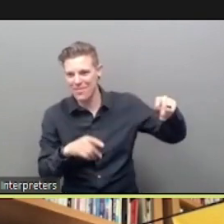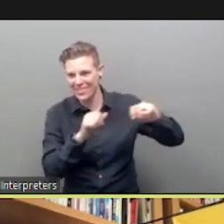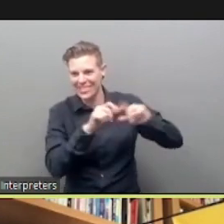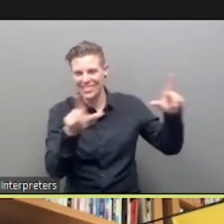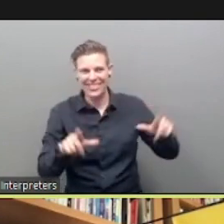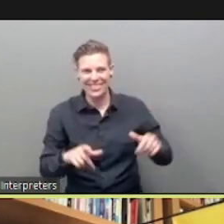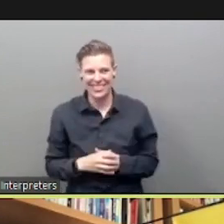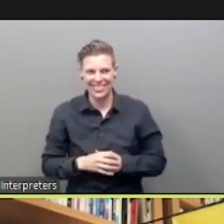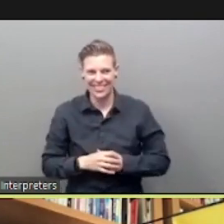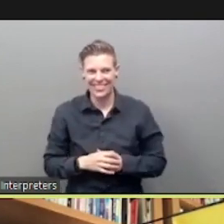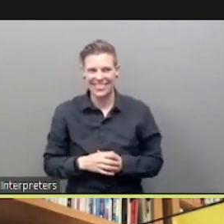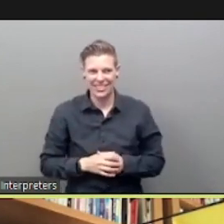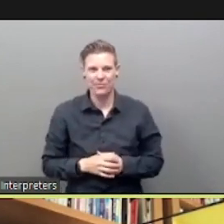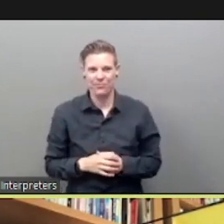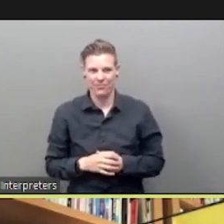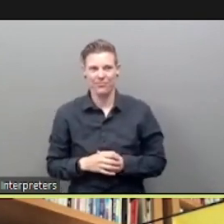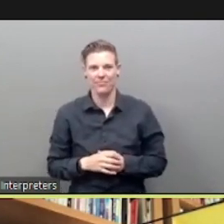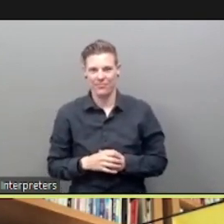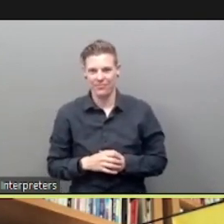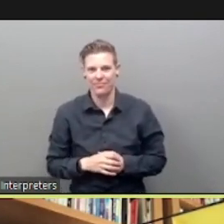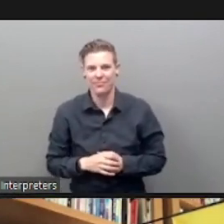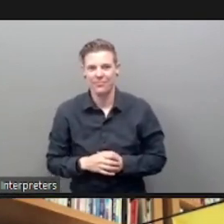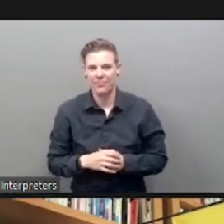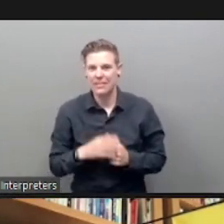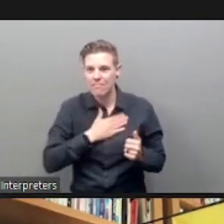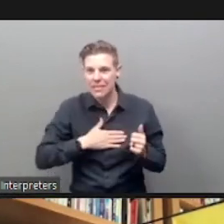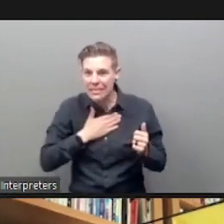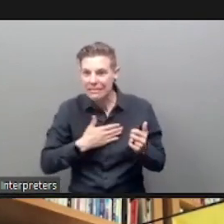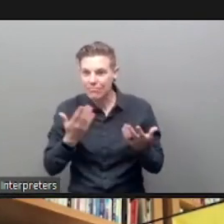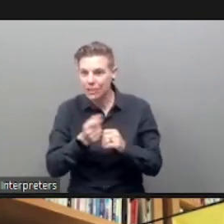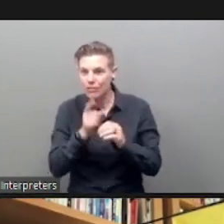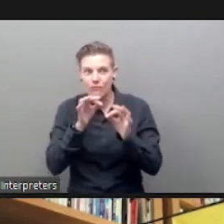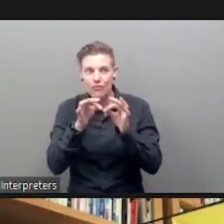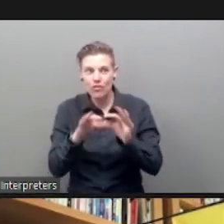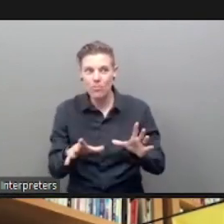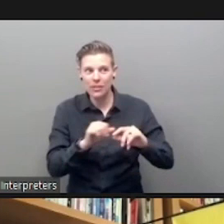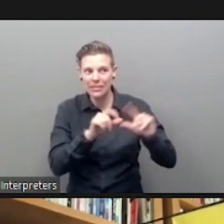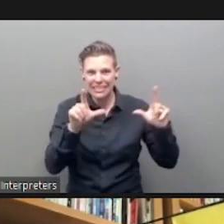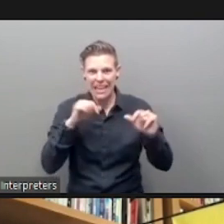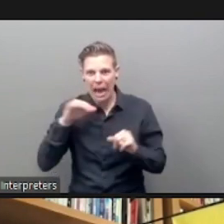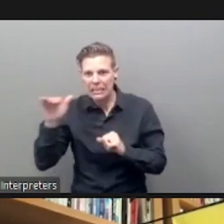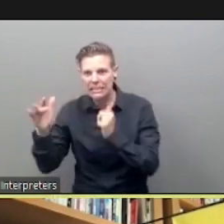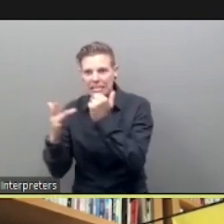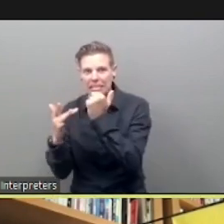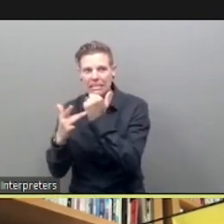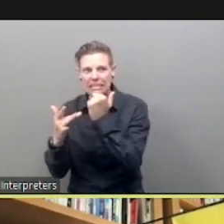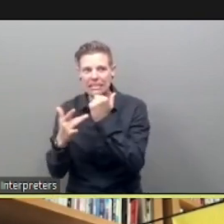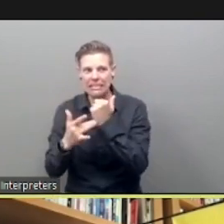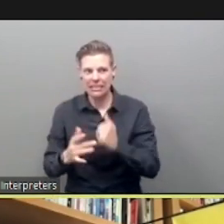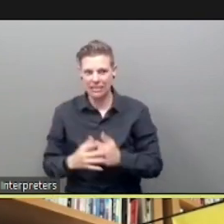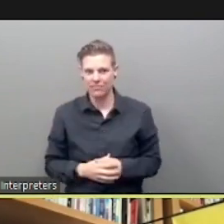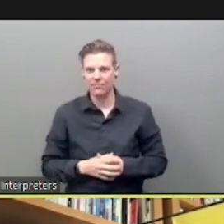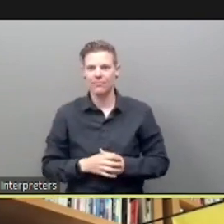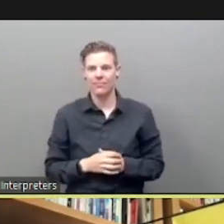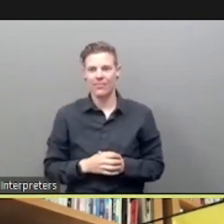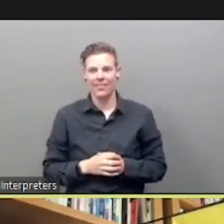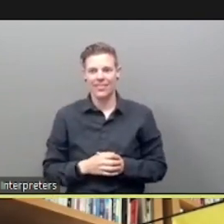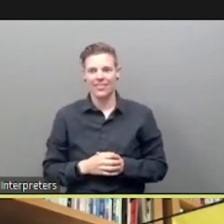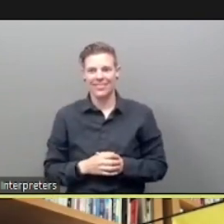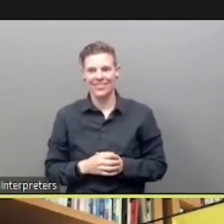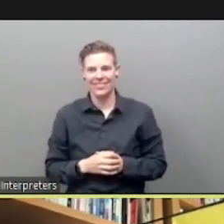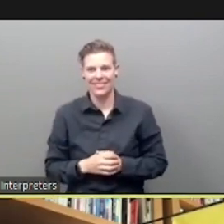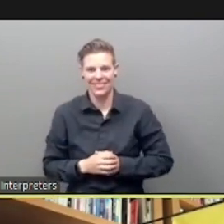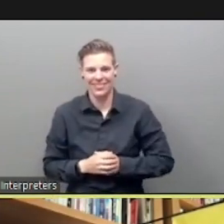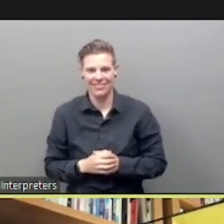make sure that they can be seen. I will work with the tech team to do our best. Thank you very much. So I'm going to go